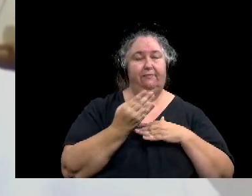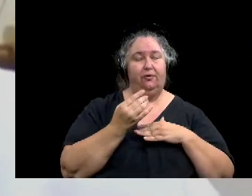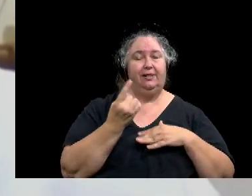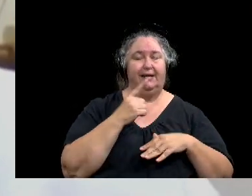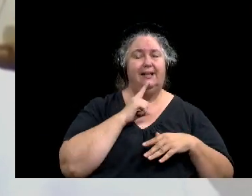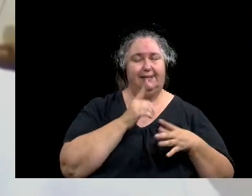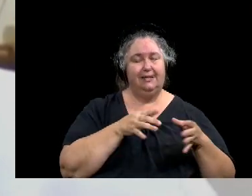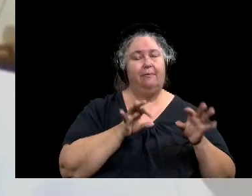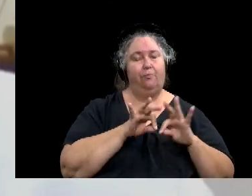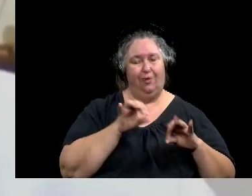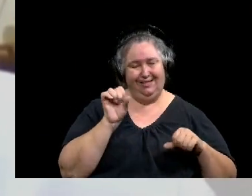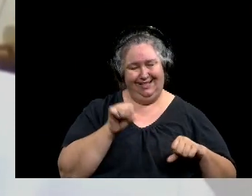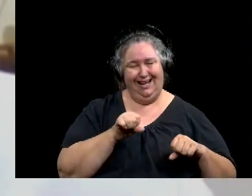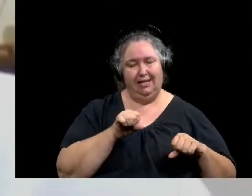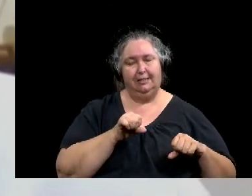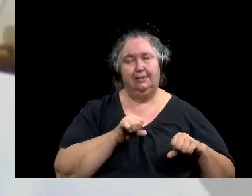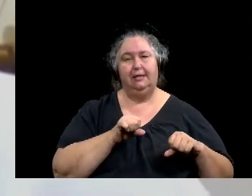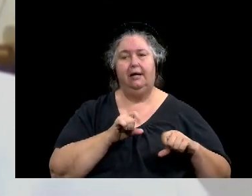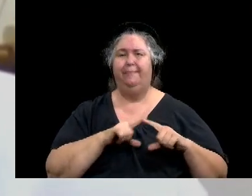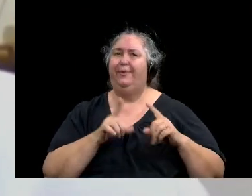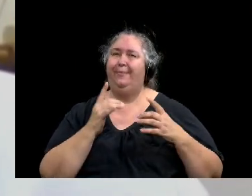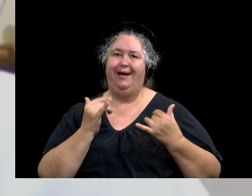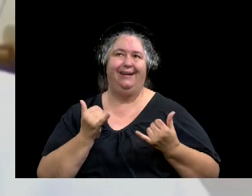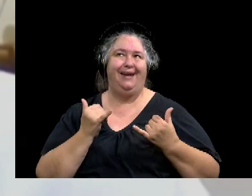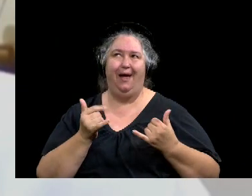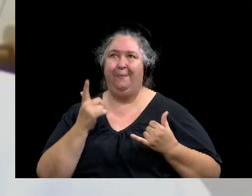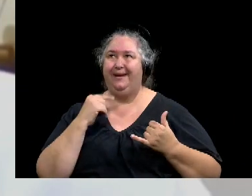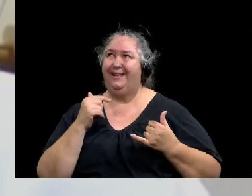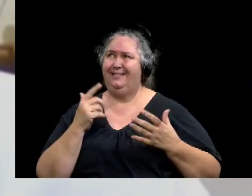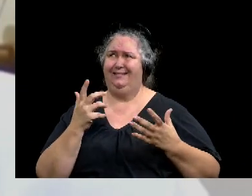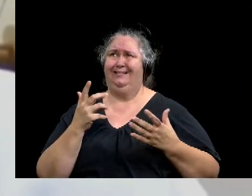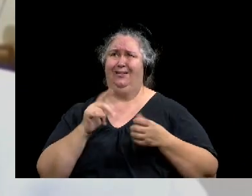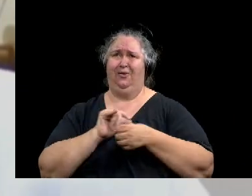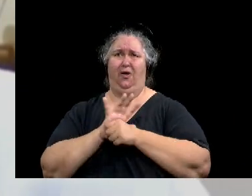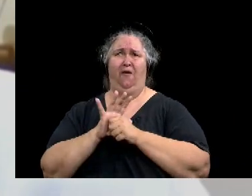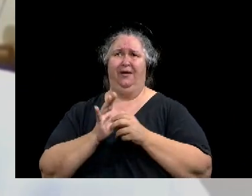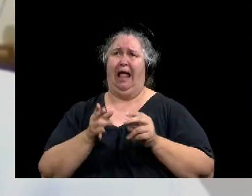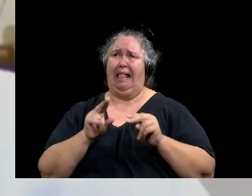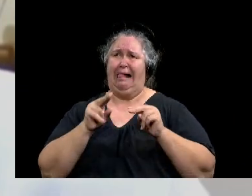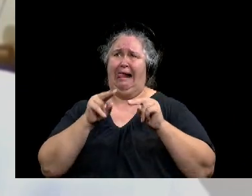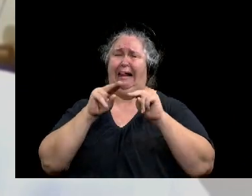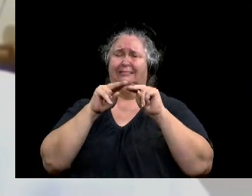important. Right now, given the high prevalence, even